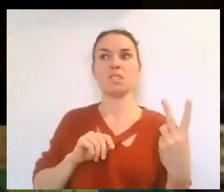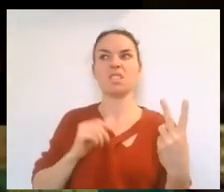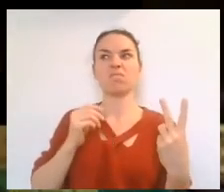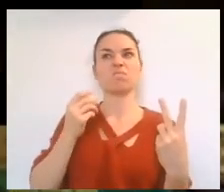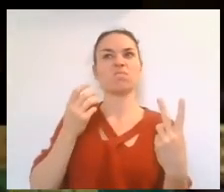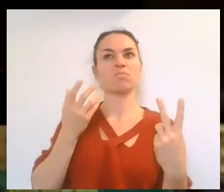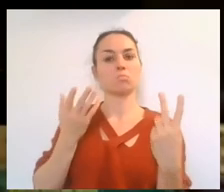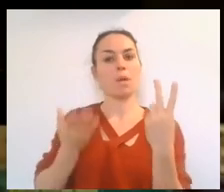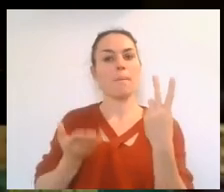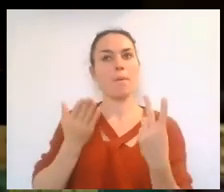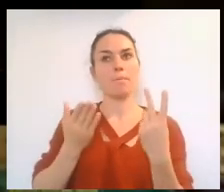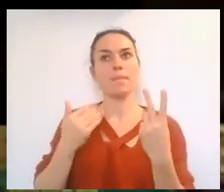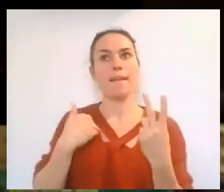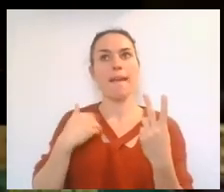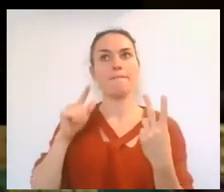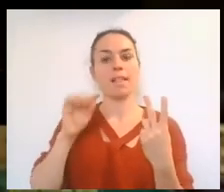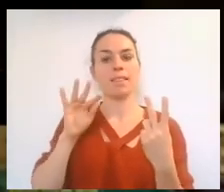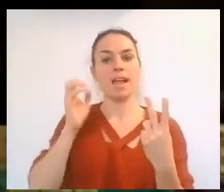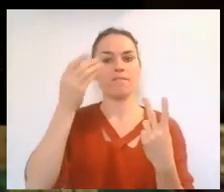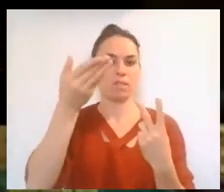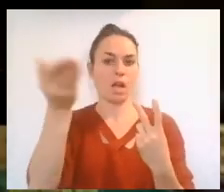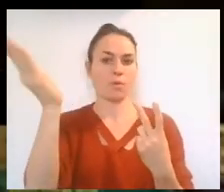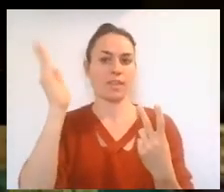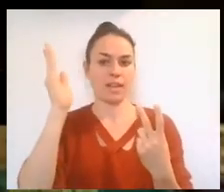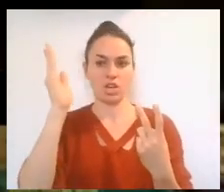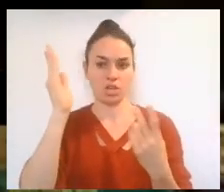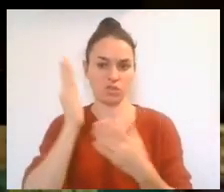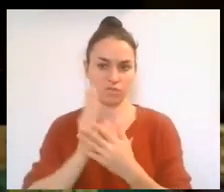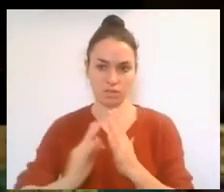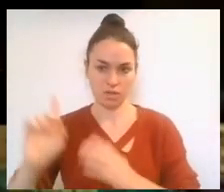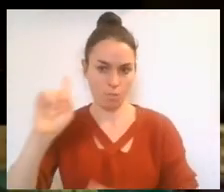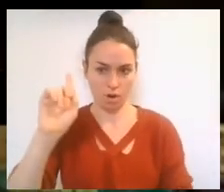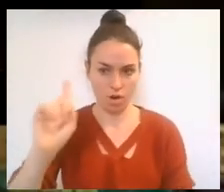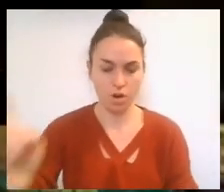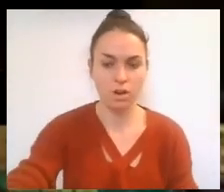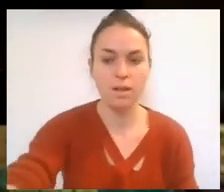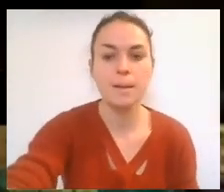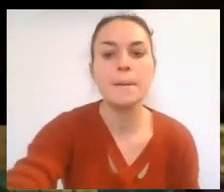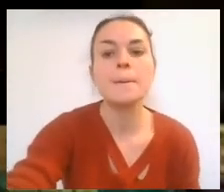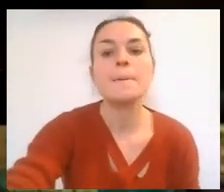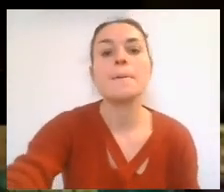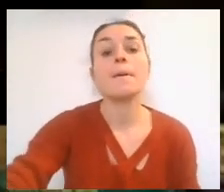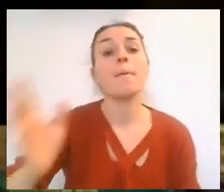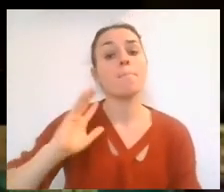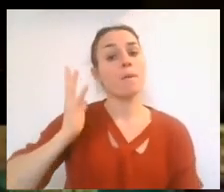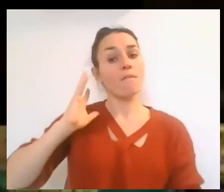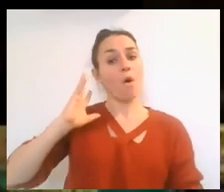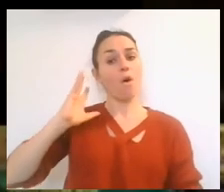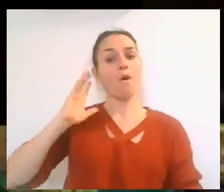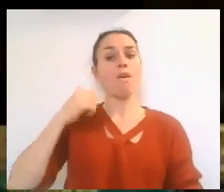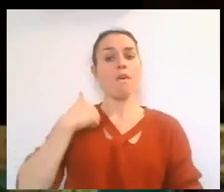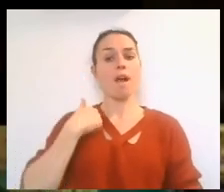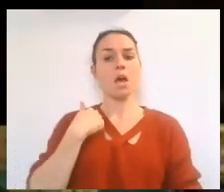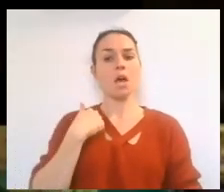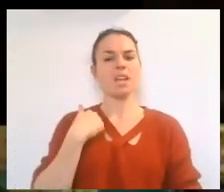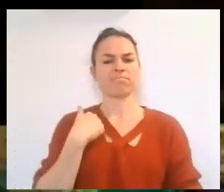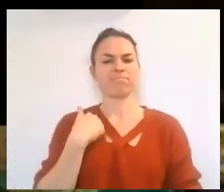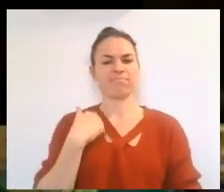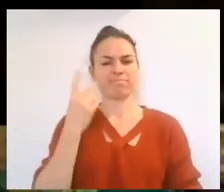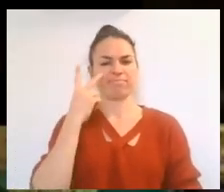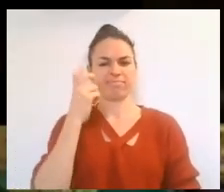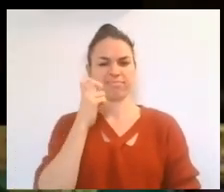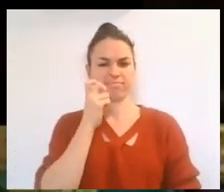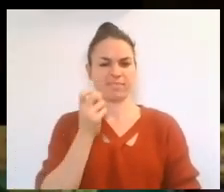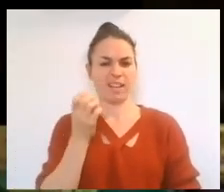that they exist somewhere. I actually used to not think that. Because to me, this